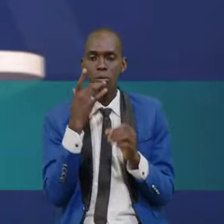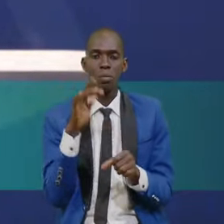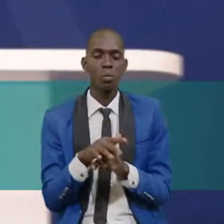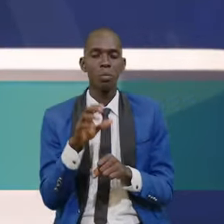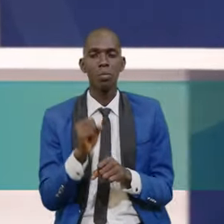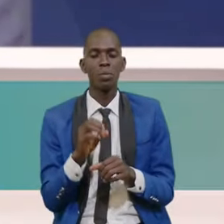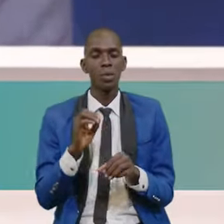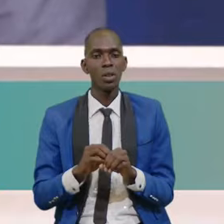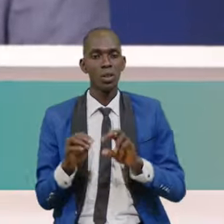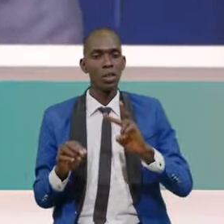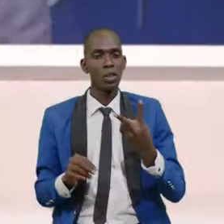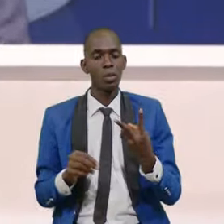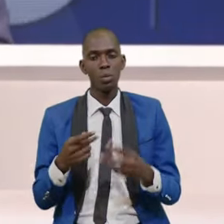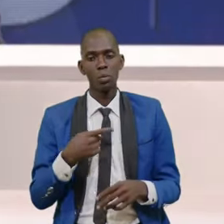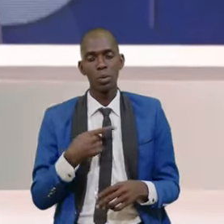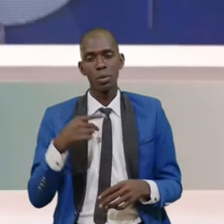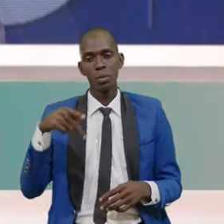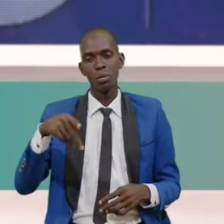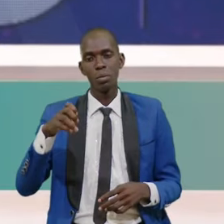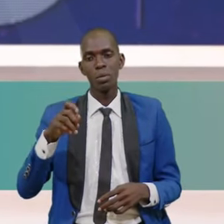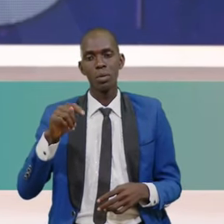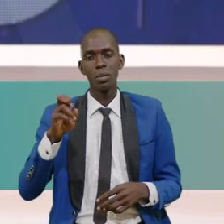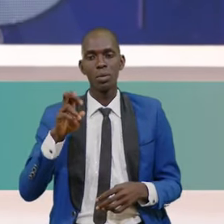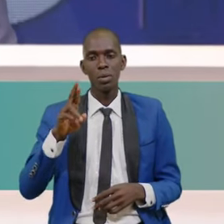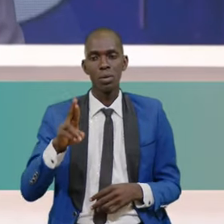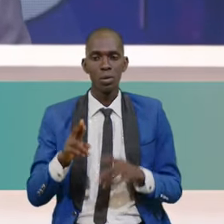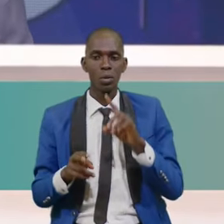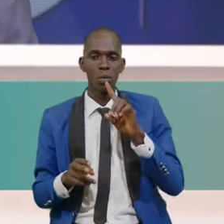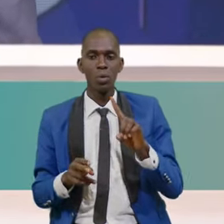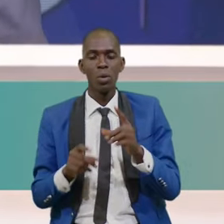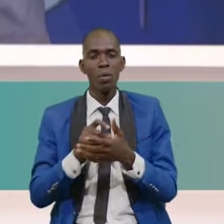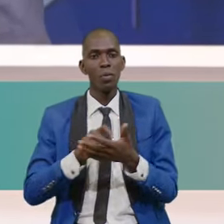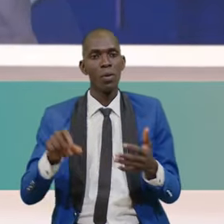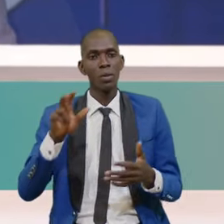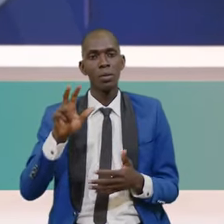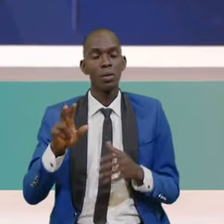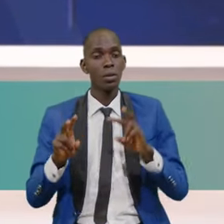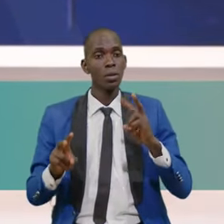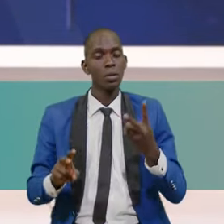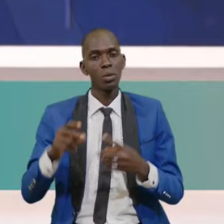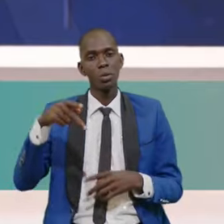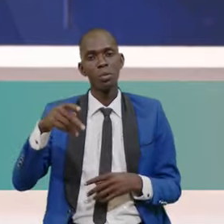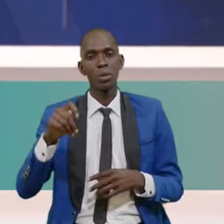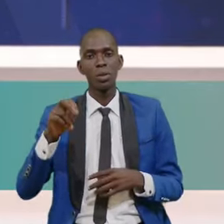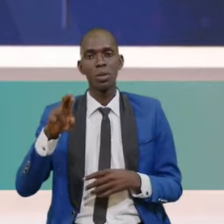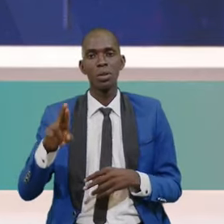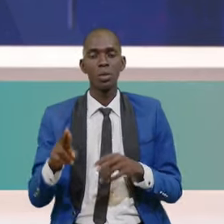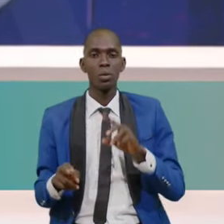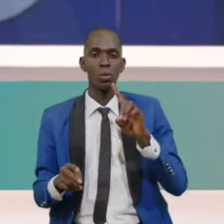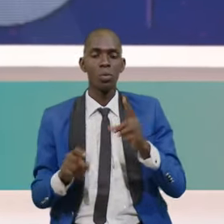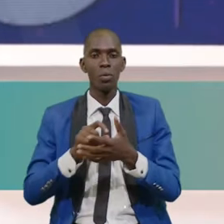chapter 1, verse 3. 2 Peter chapter 1, we're reading from verse